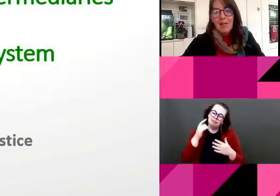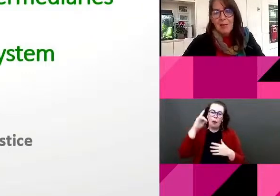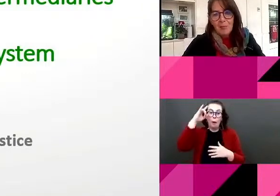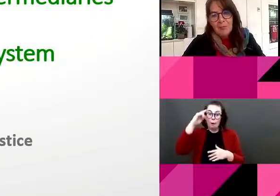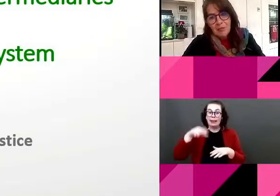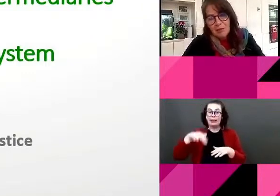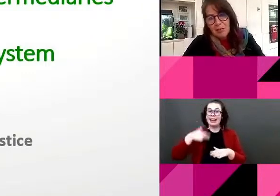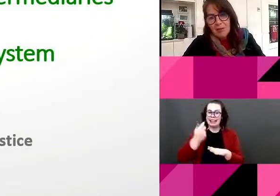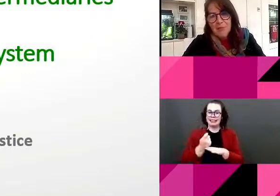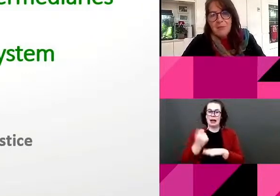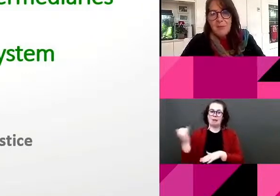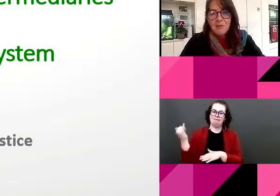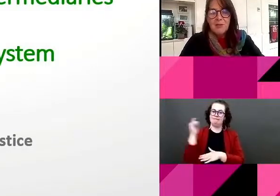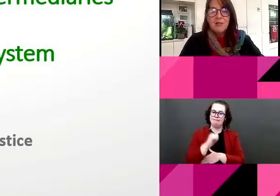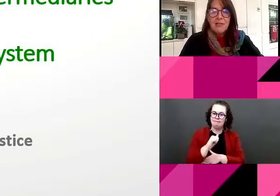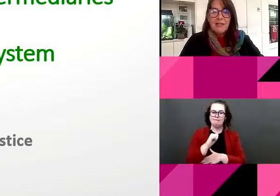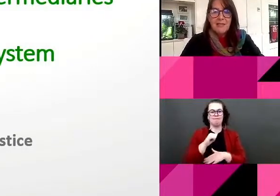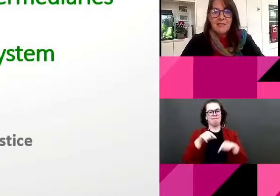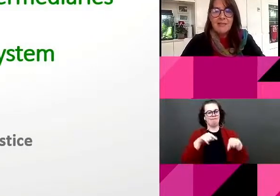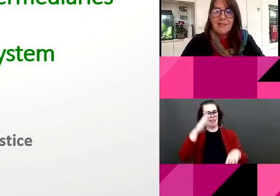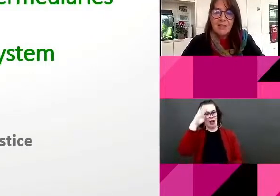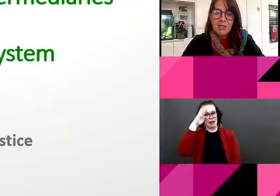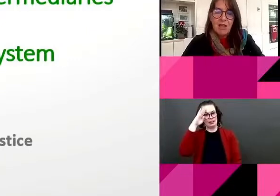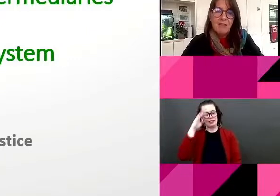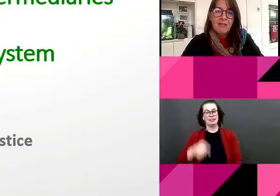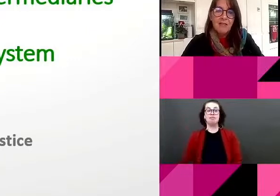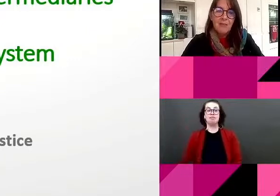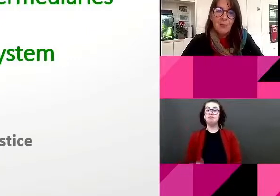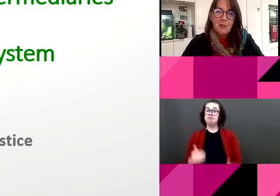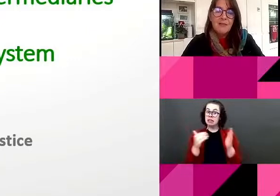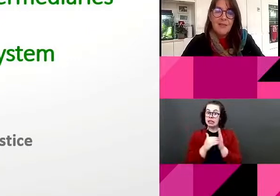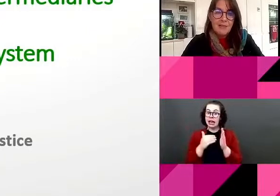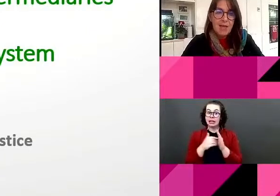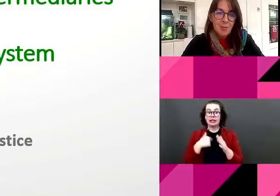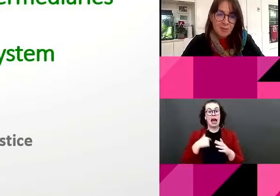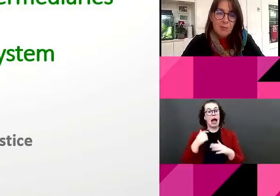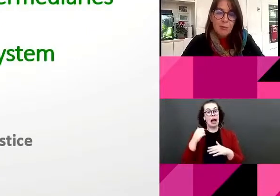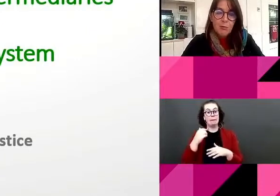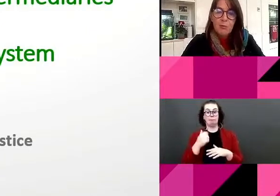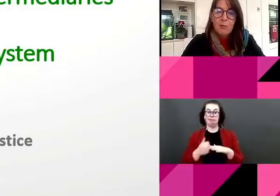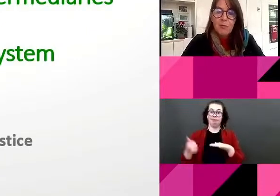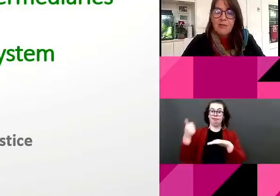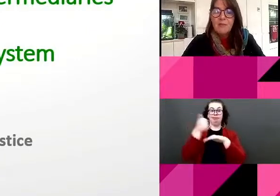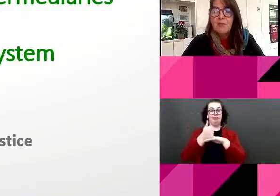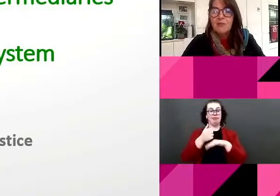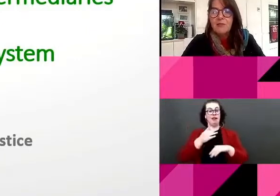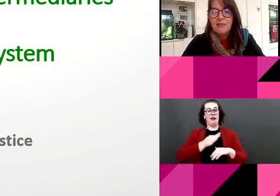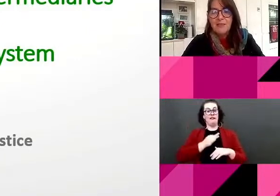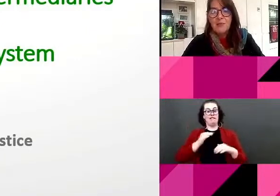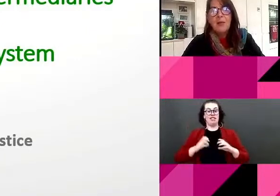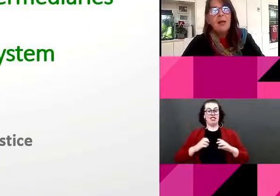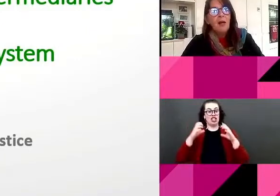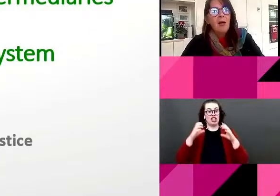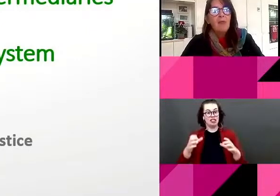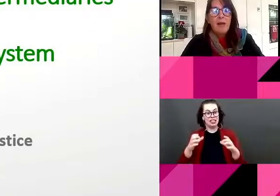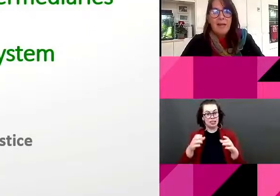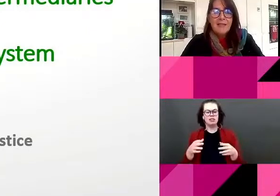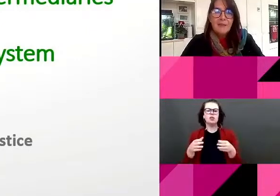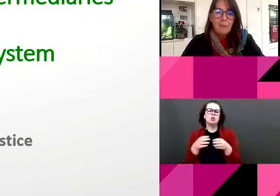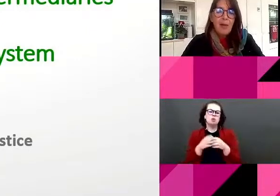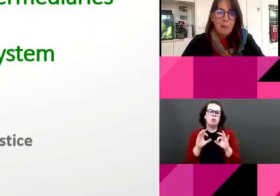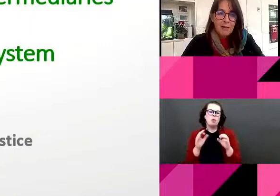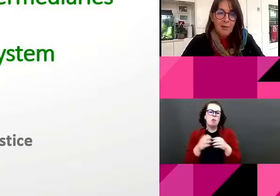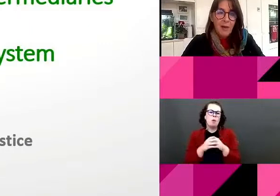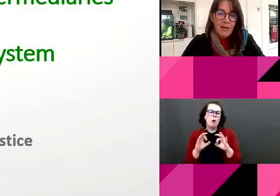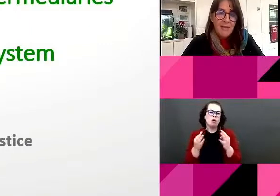I am the chair of Intermediaries for Justice. This is a charity that we have set up, a small group of intermediaries, to